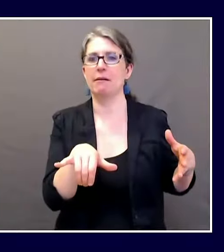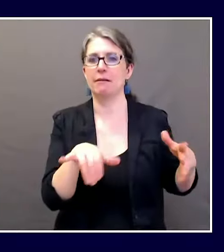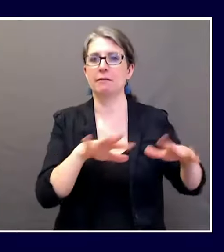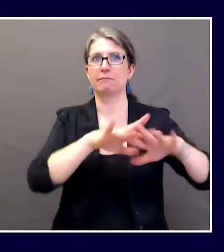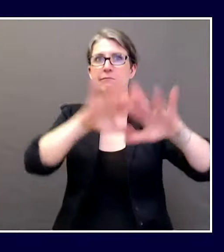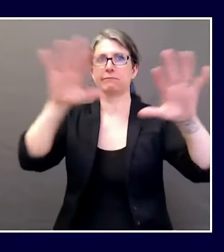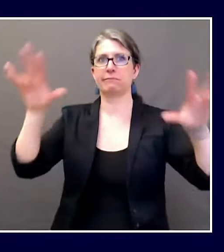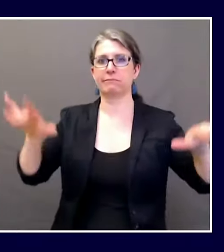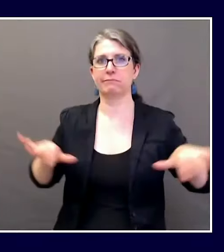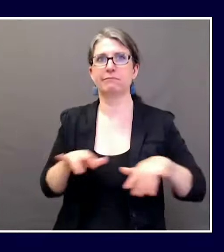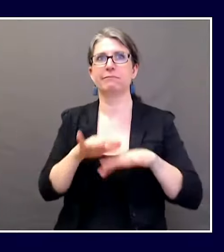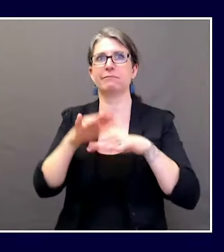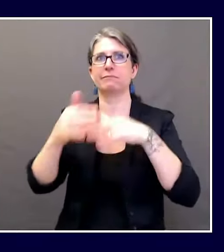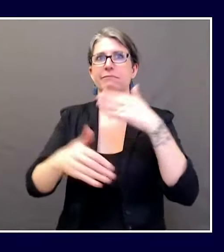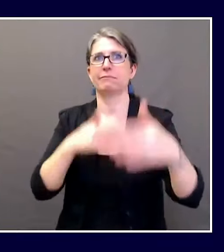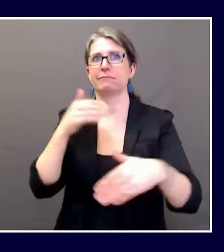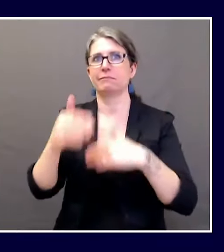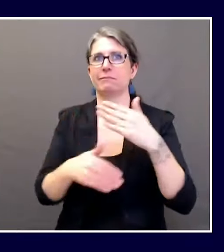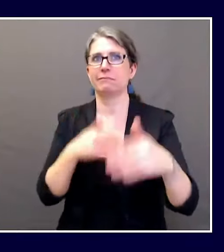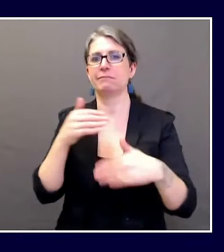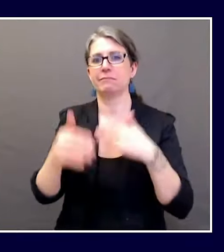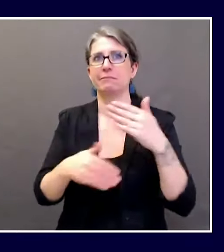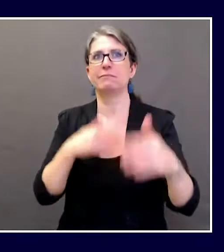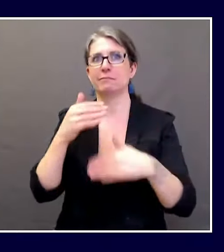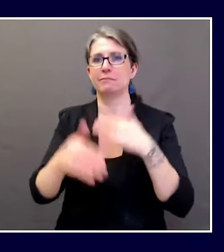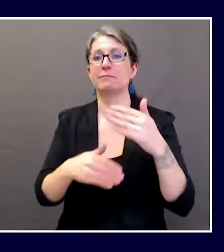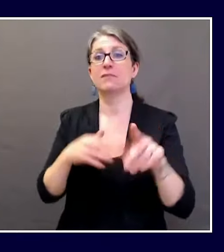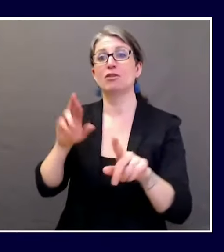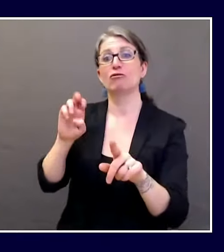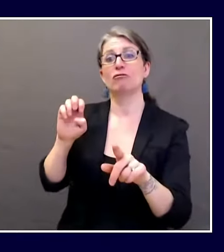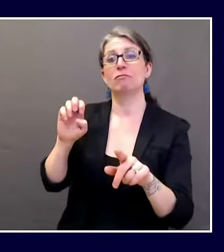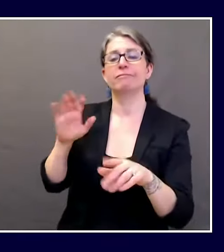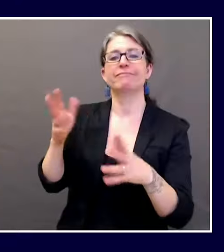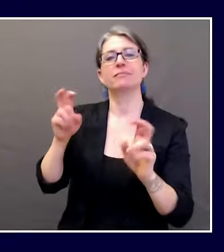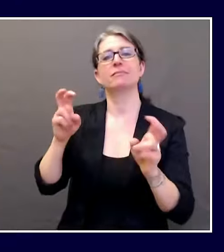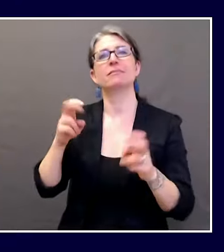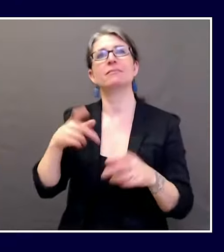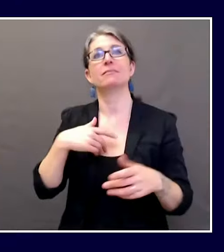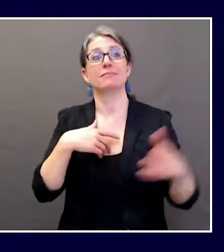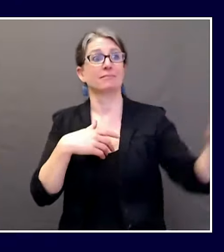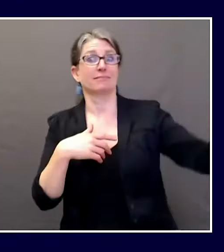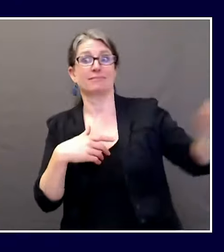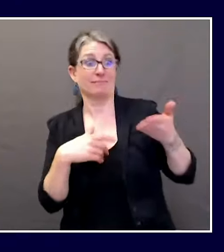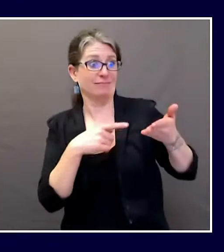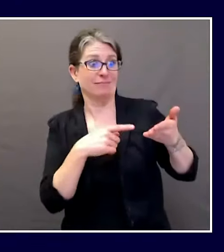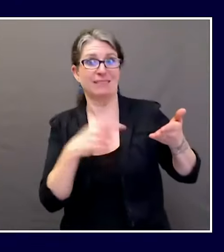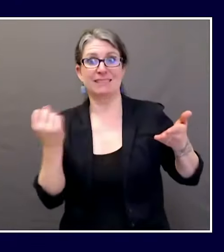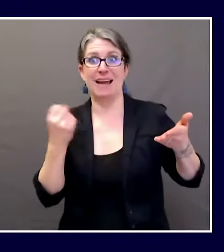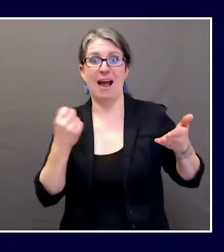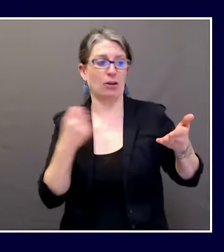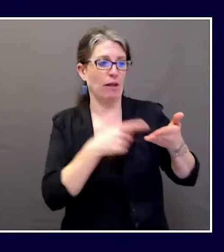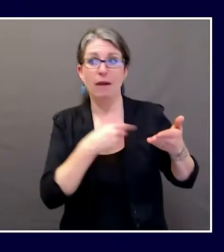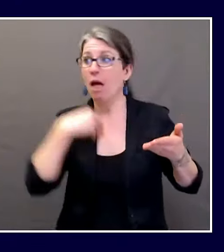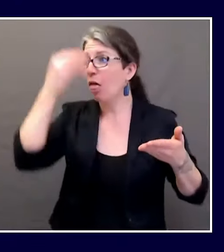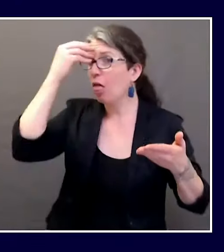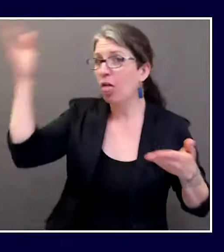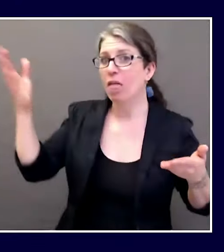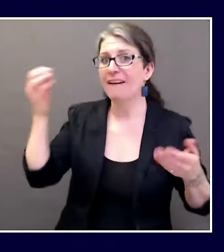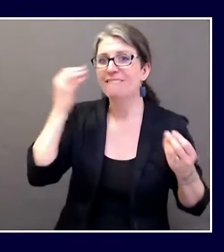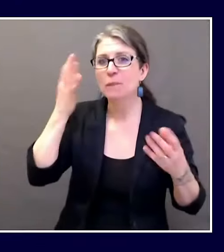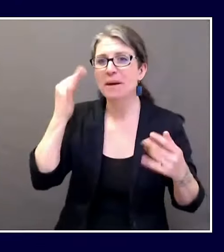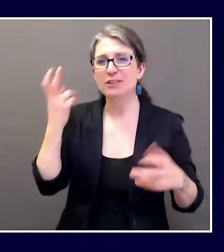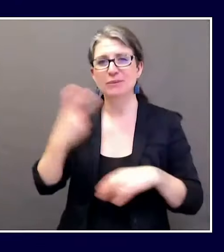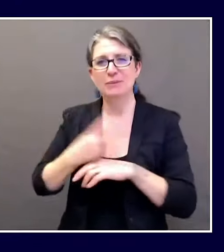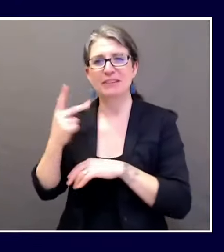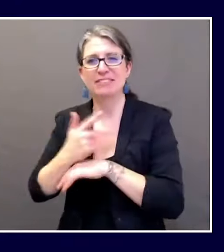real time back then. We were a couple of days, if not a little bit longer behind. But we brought on more staff. And